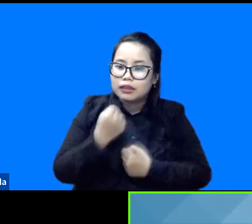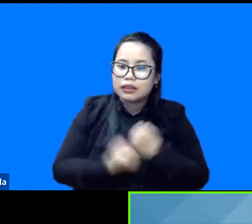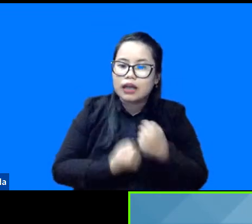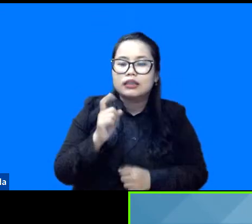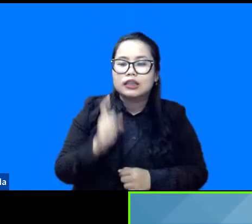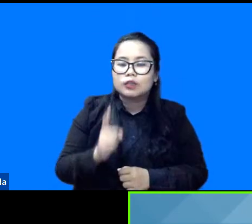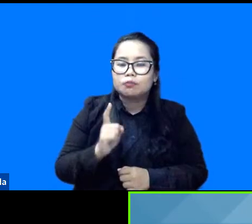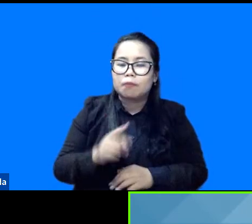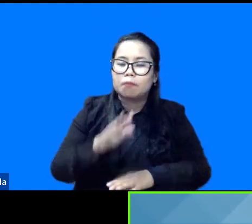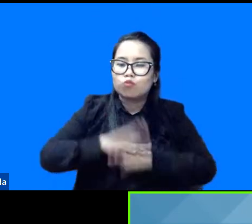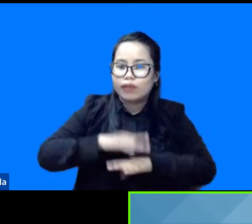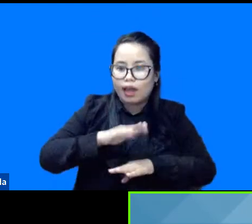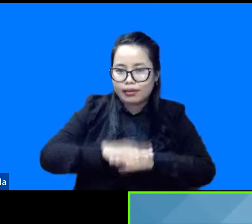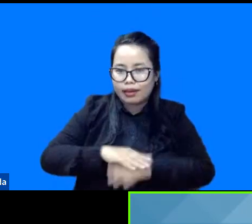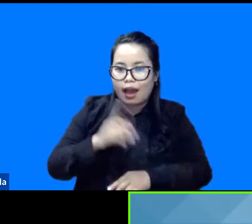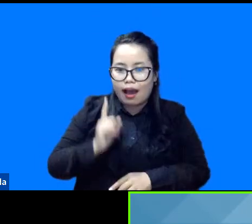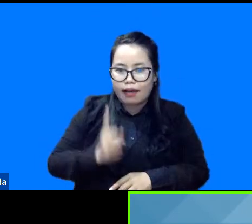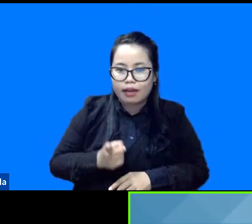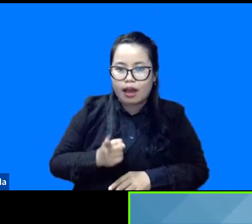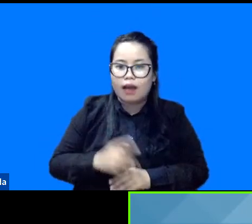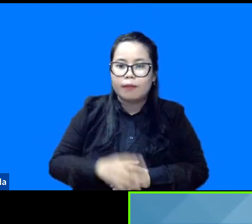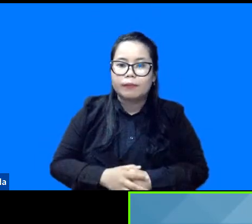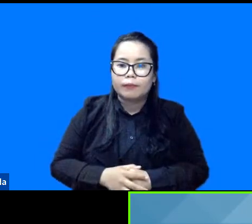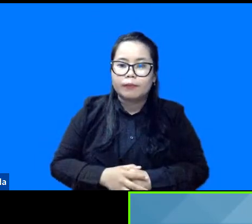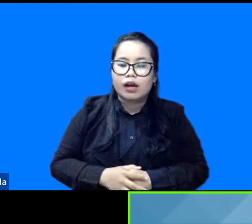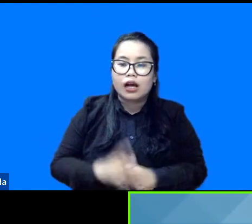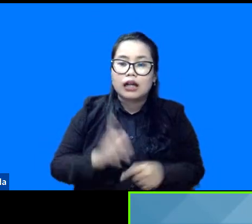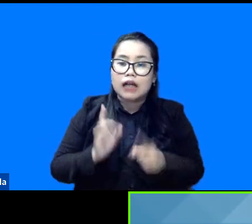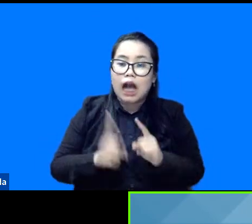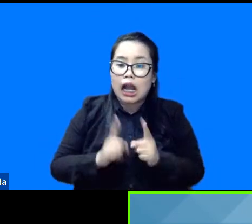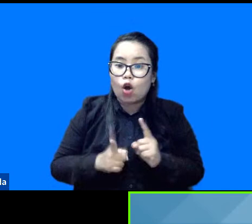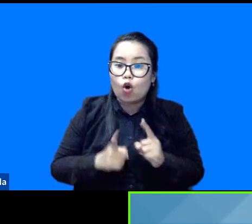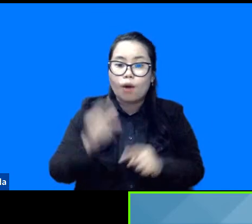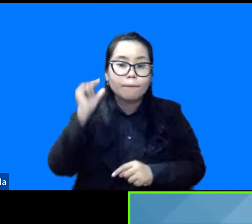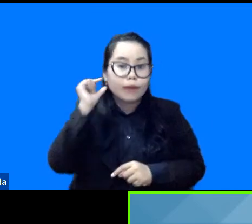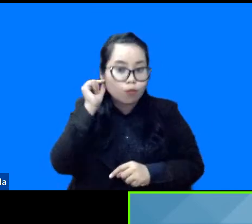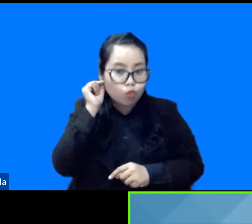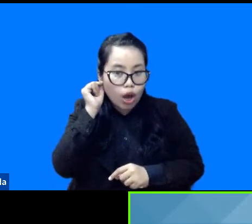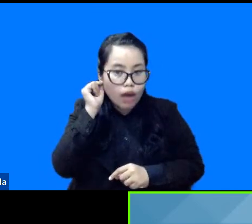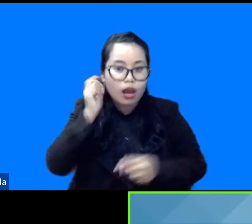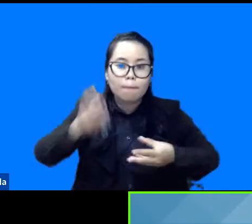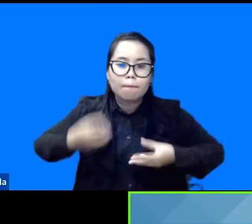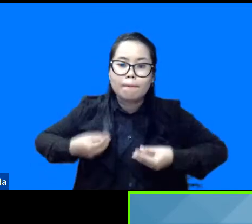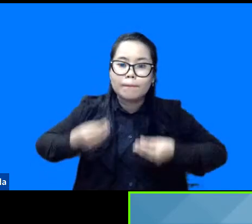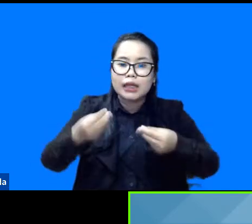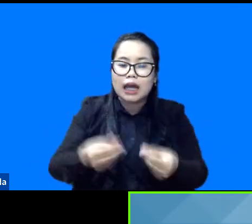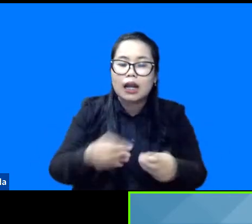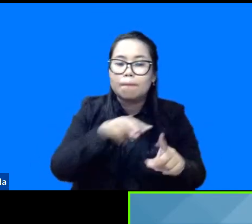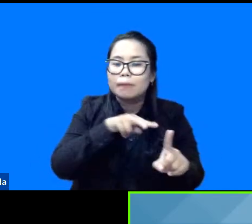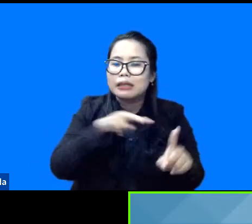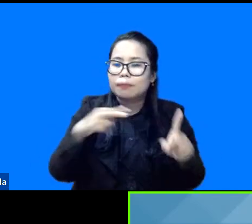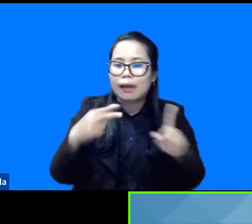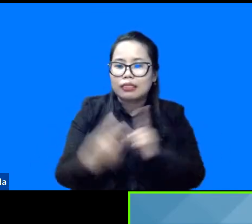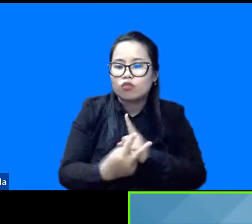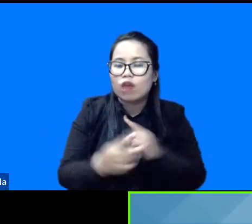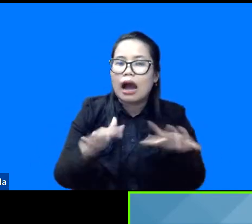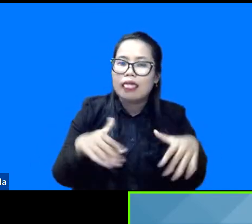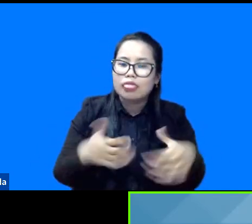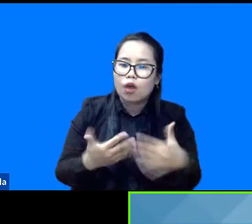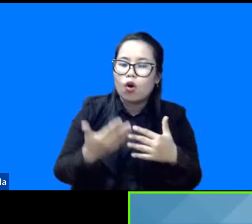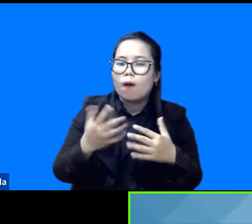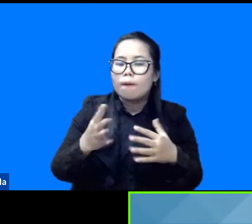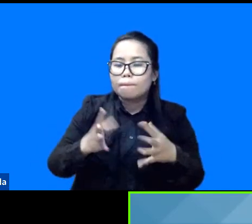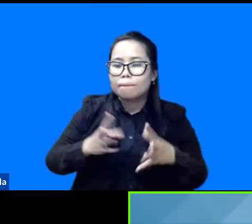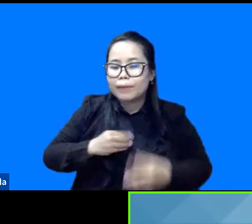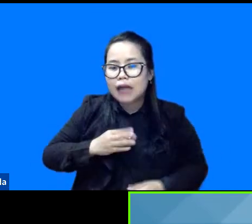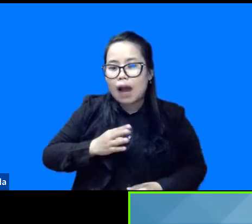say when a woman give their perspective, when a woman for example joining the